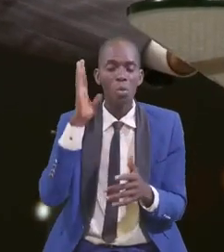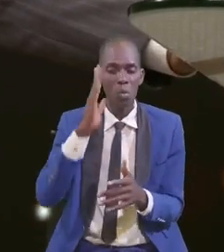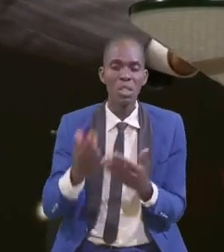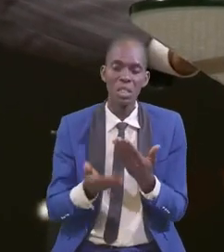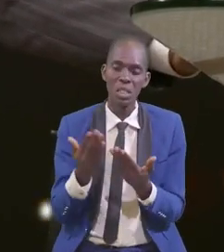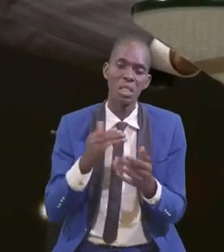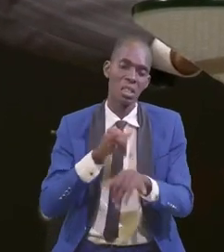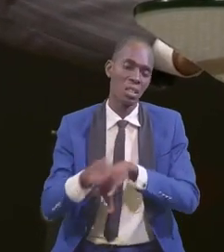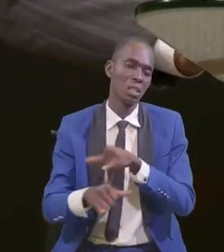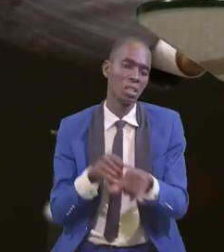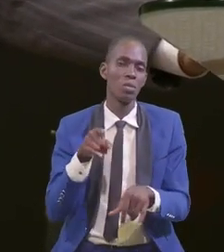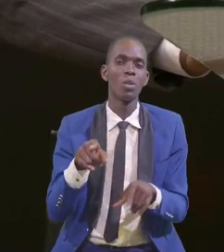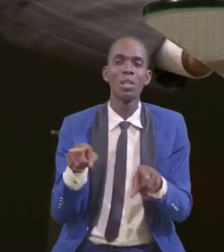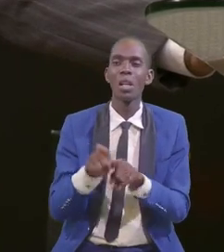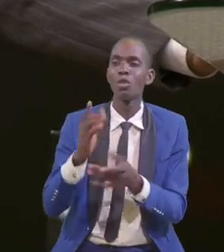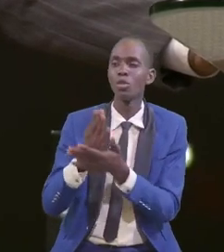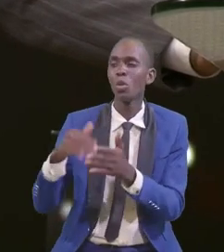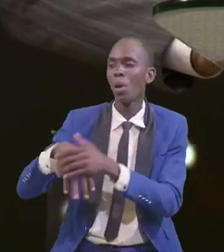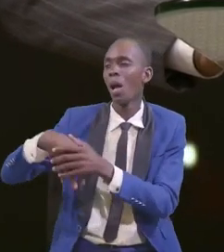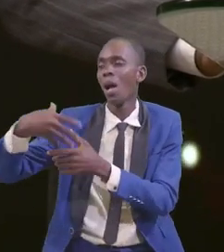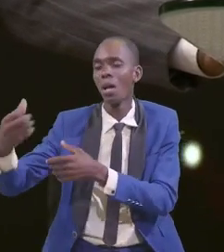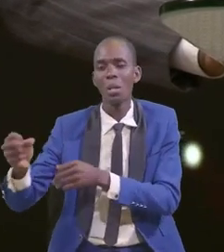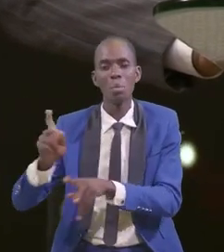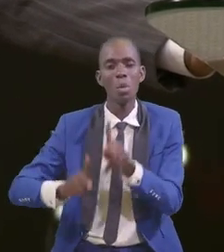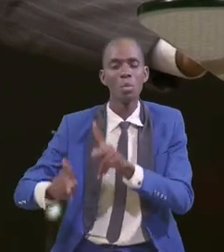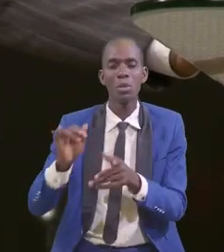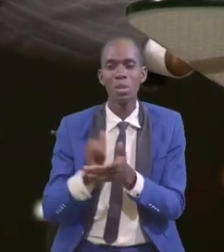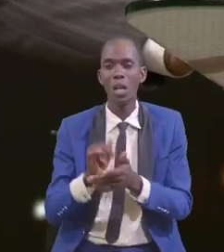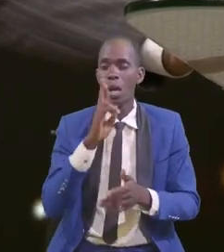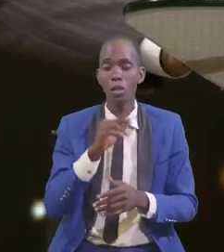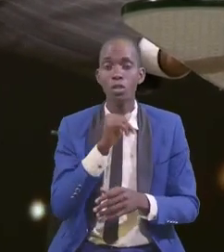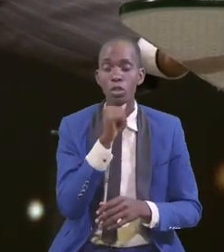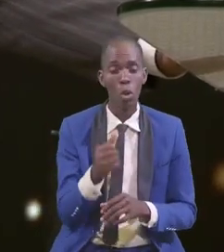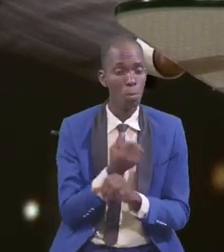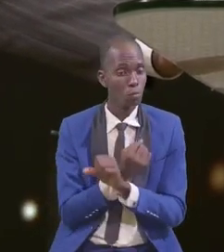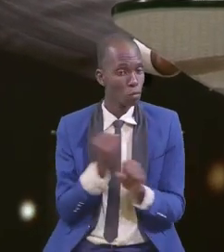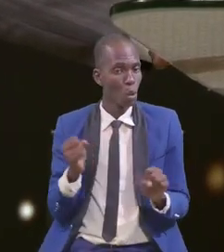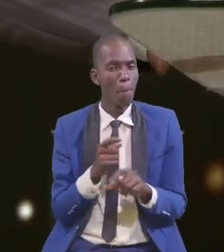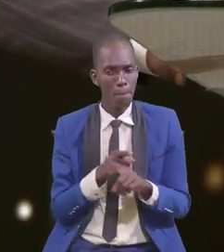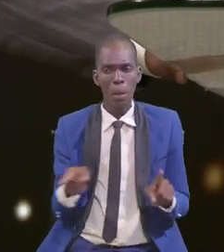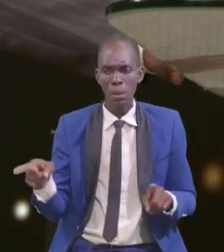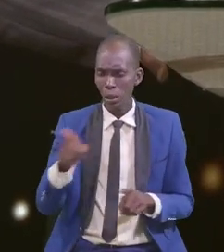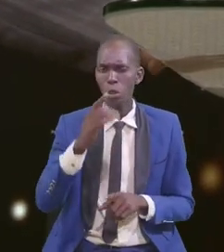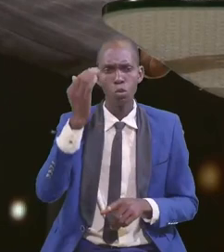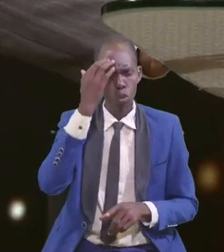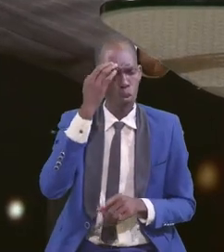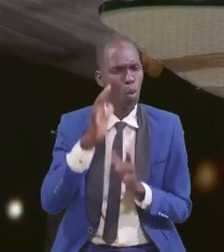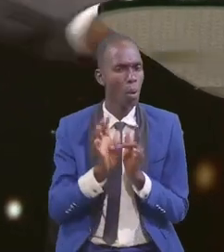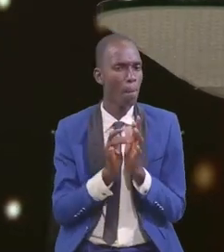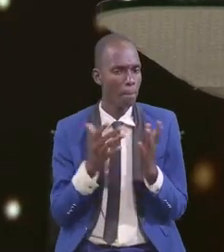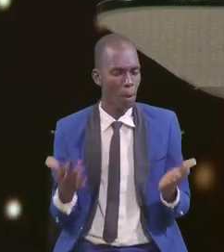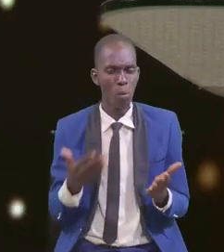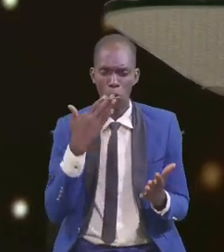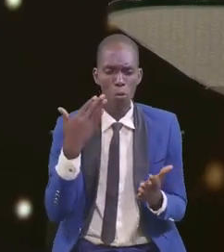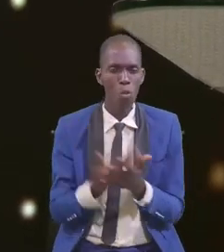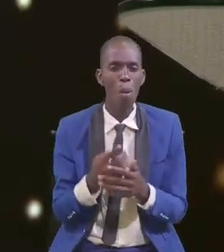people outside and they're not born again, but they can quote the Bible, although they quote it wrongly, but they still quote